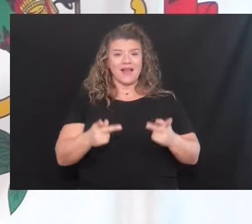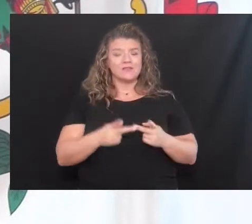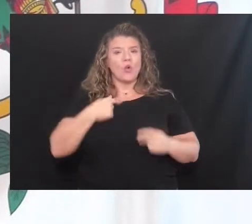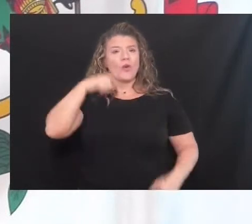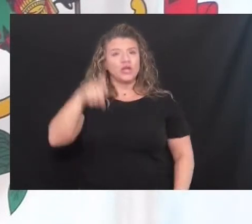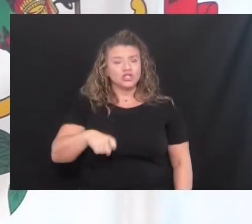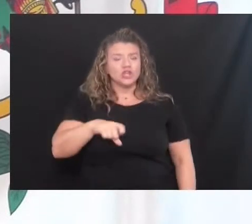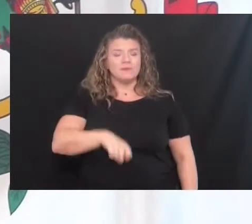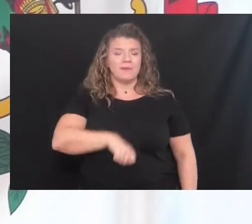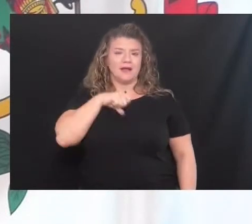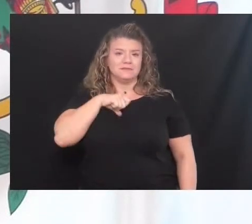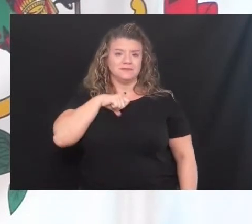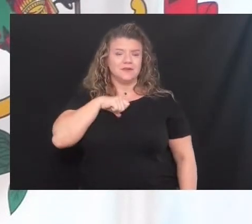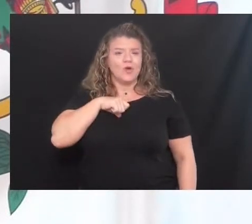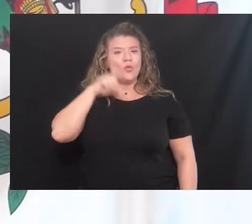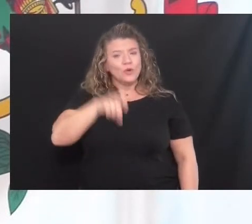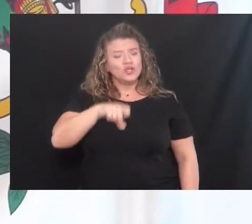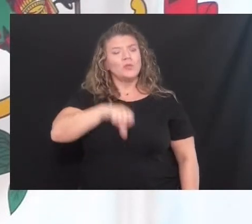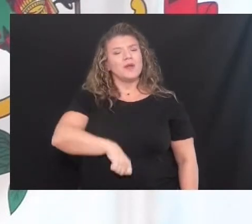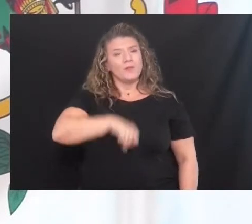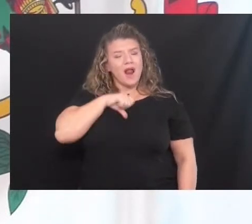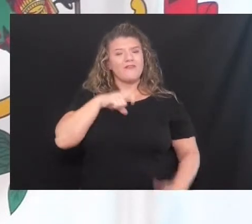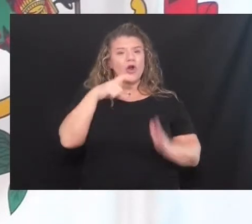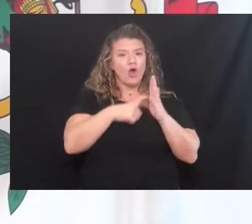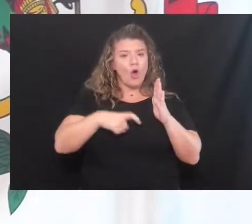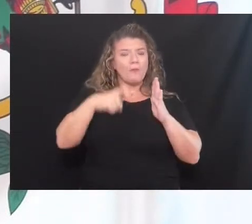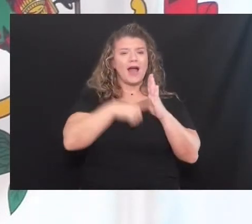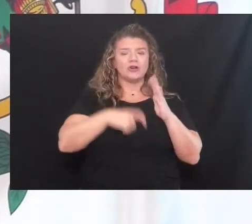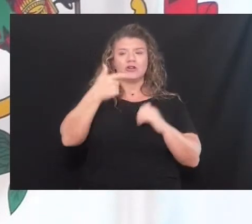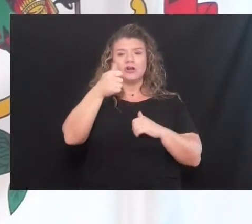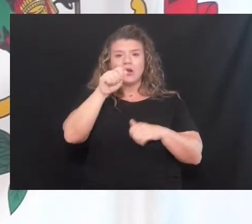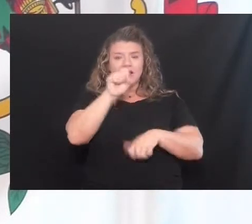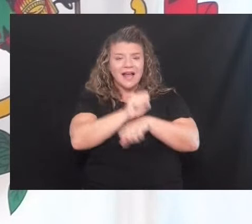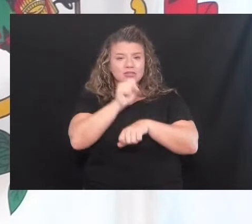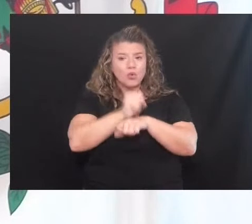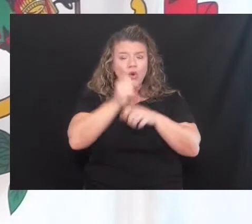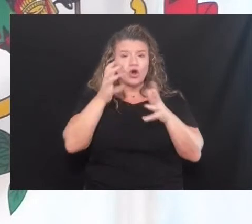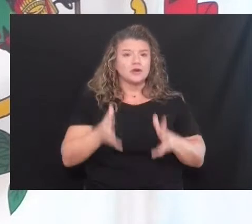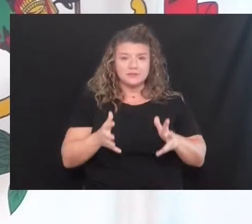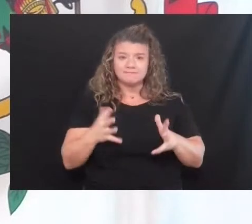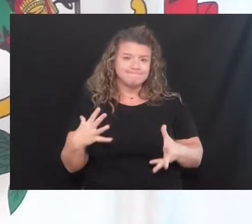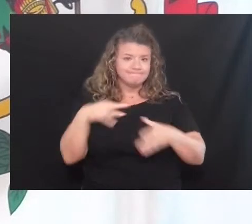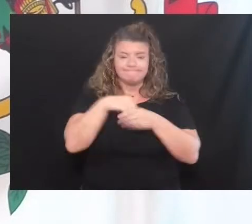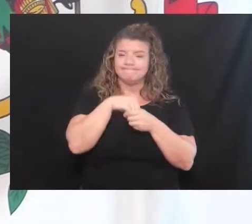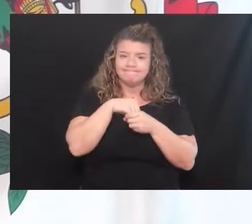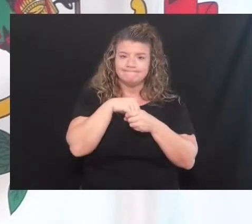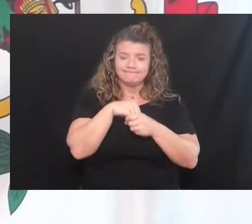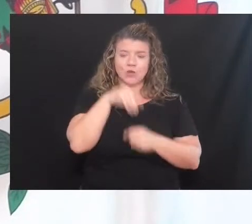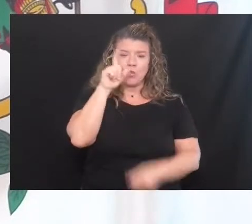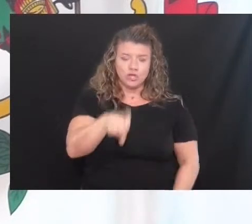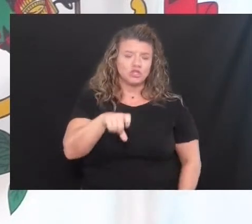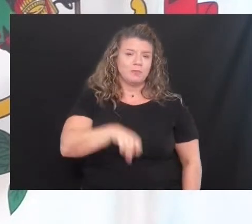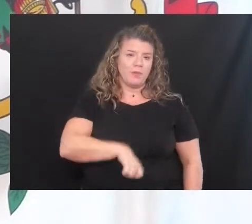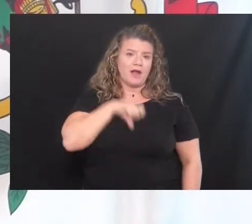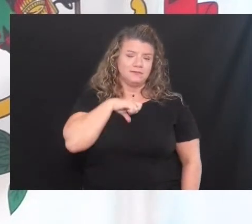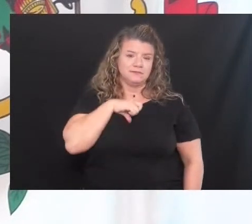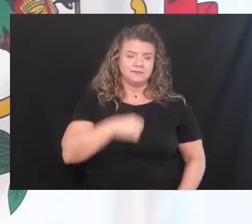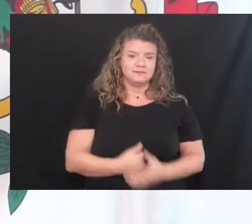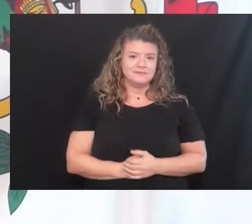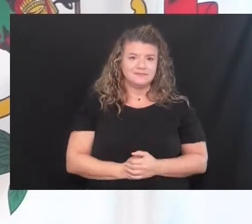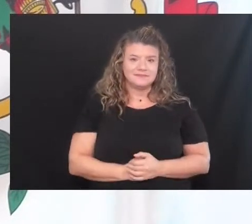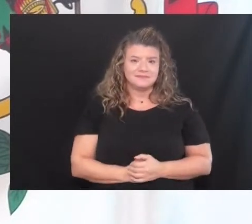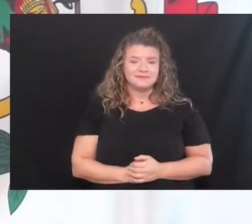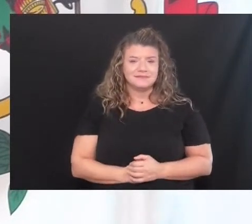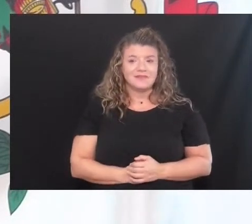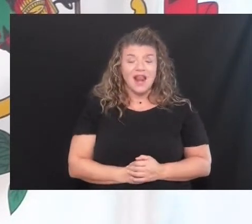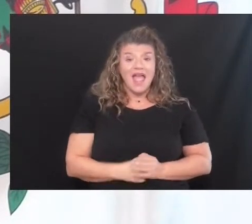proud of our coal miners and our gas workers in every way. We should be so proud in everything. And we